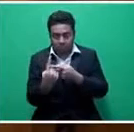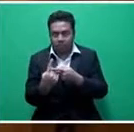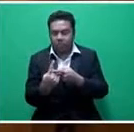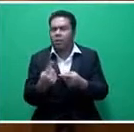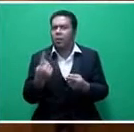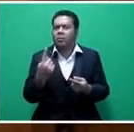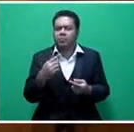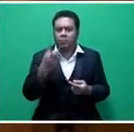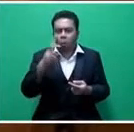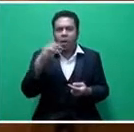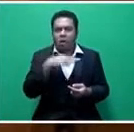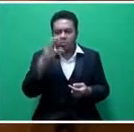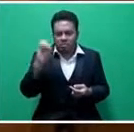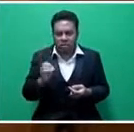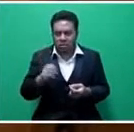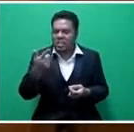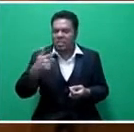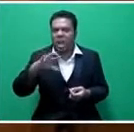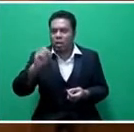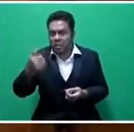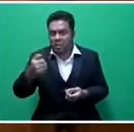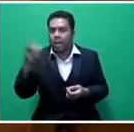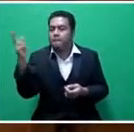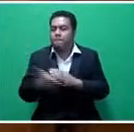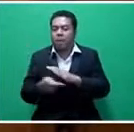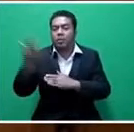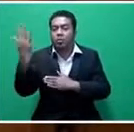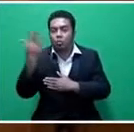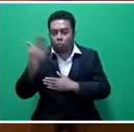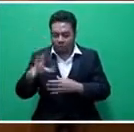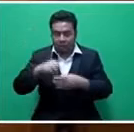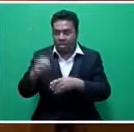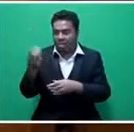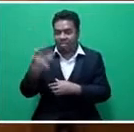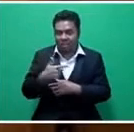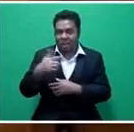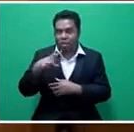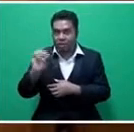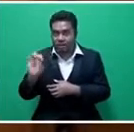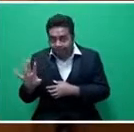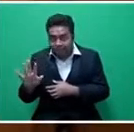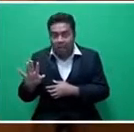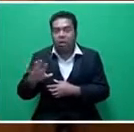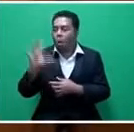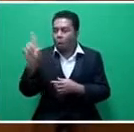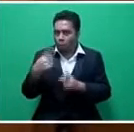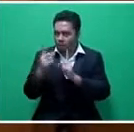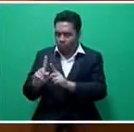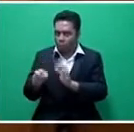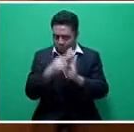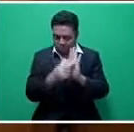released to 706 primary schools out of the 735 primary schools, as these schools were the only compliant